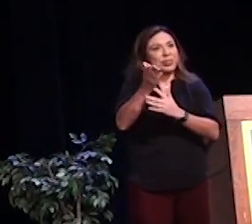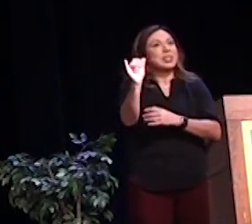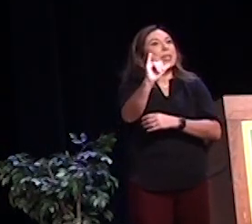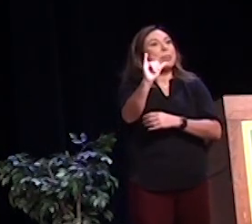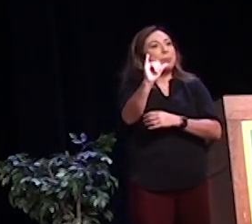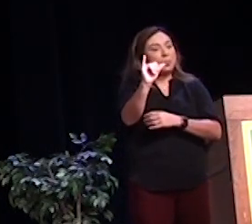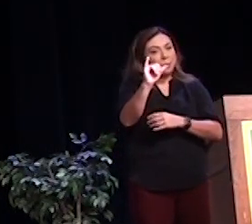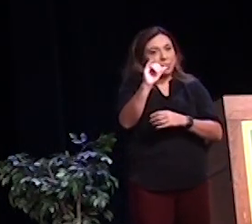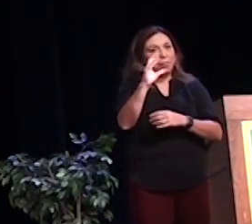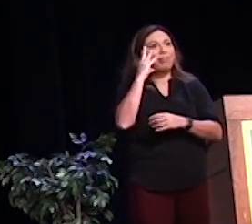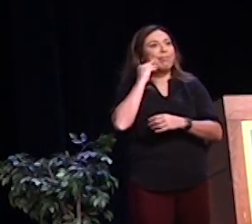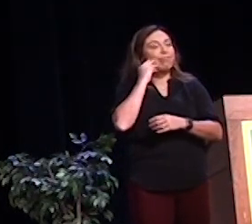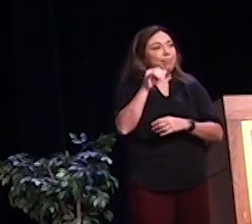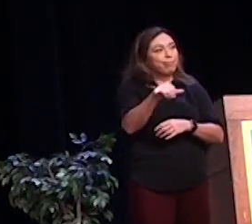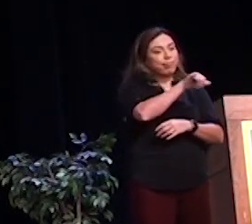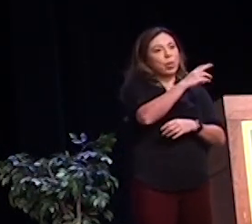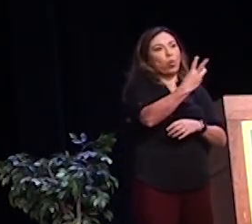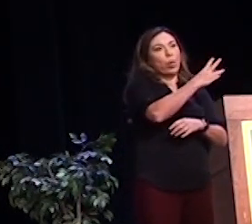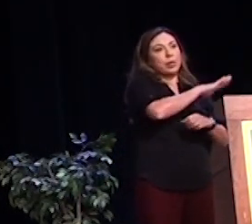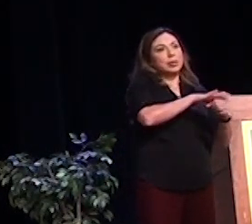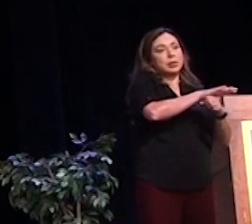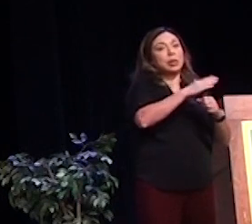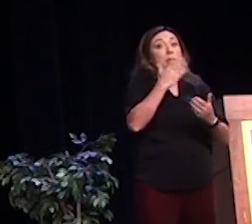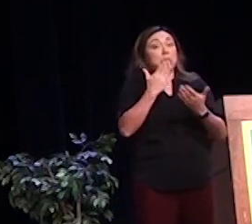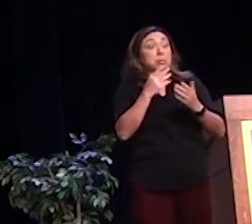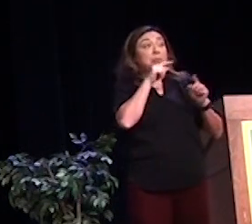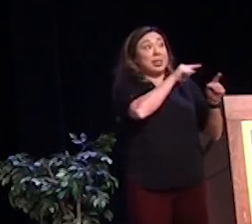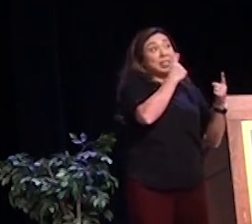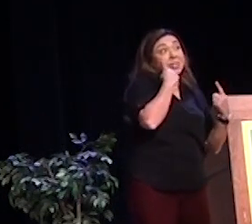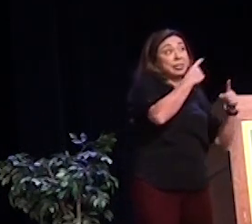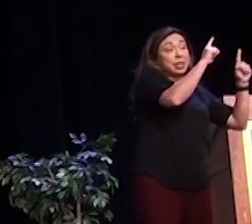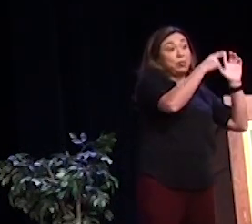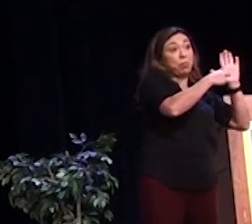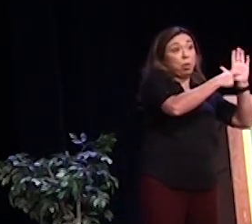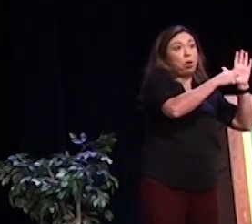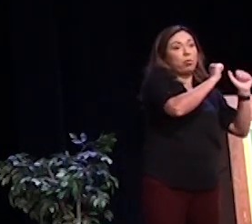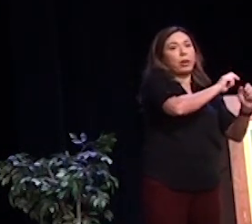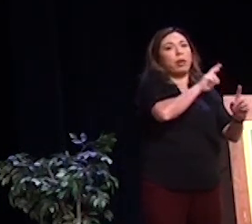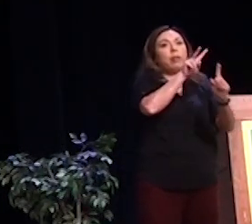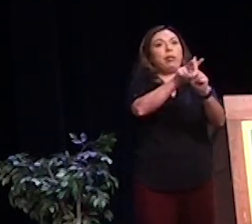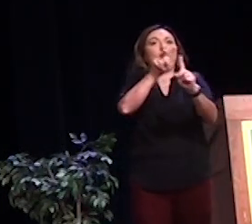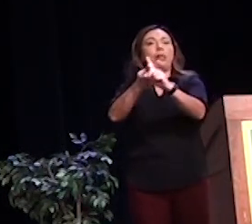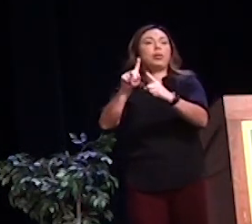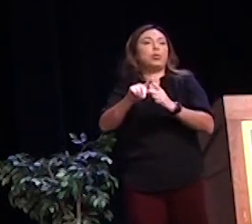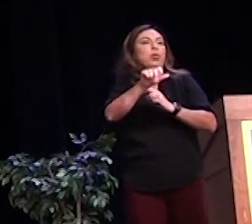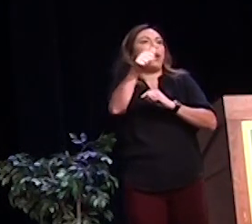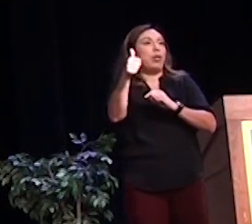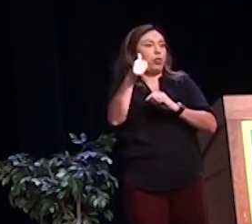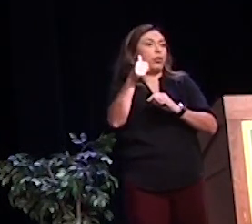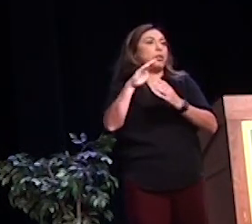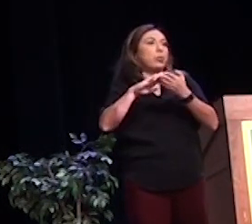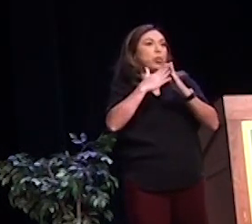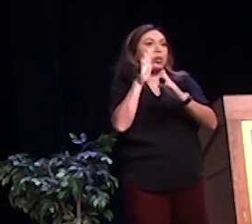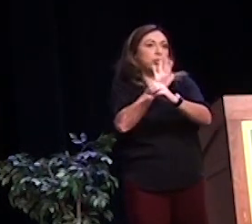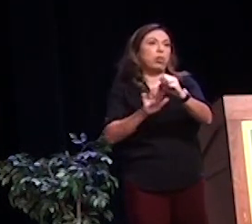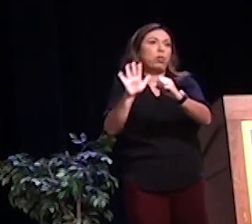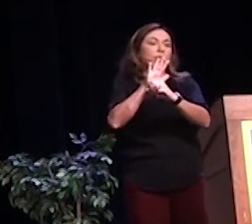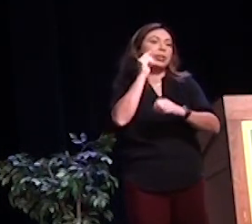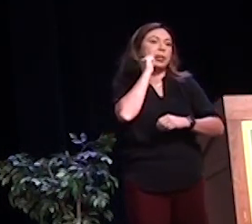And so we want to make sure that we can make this a successful model so that it can be implemented across the city of San Antonio and the communities of